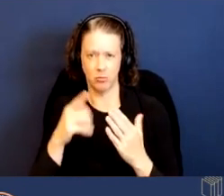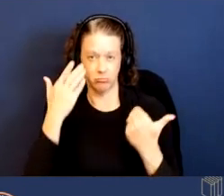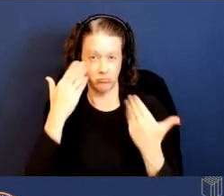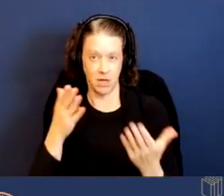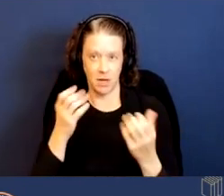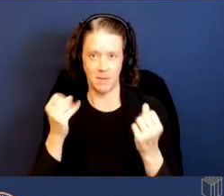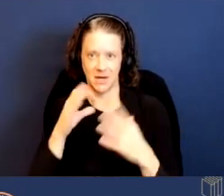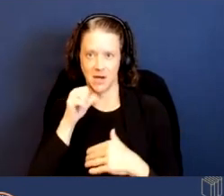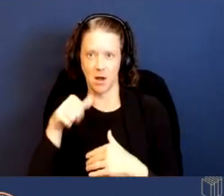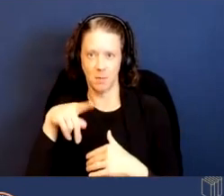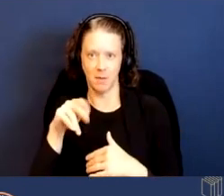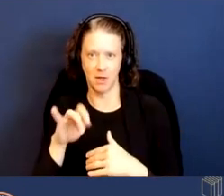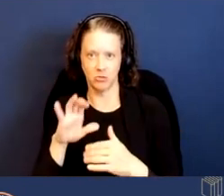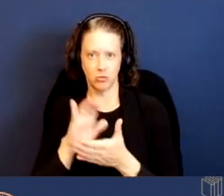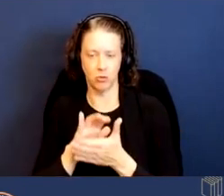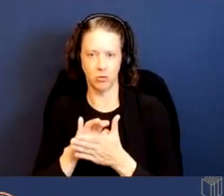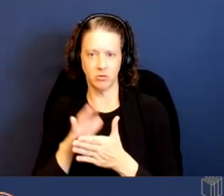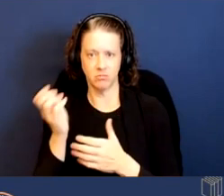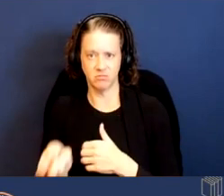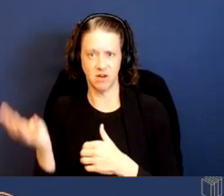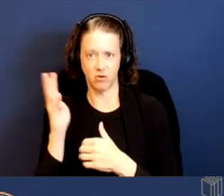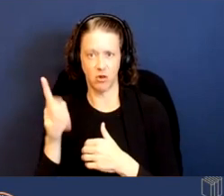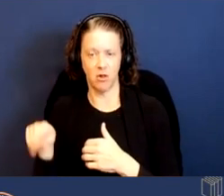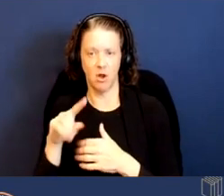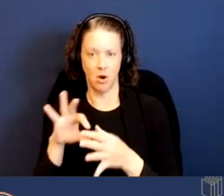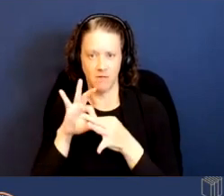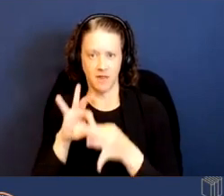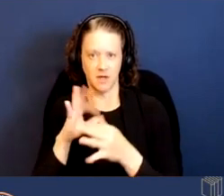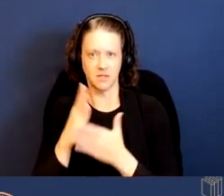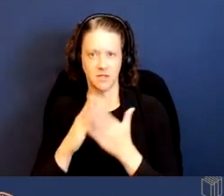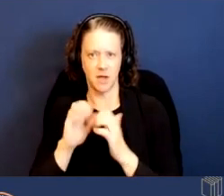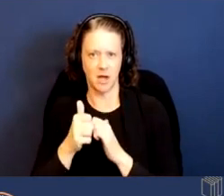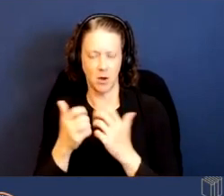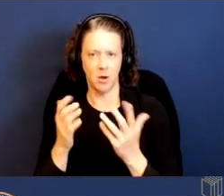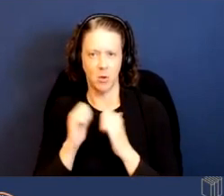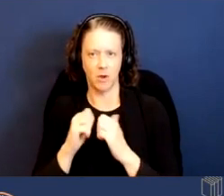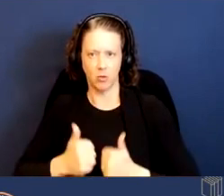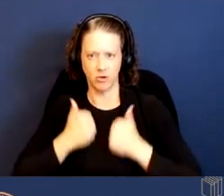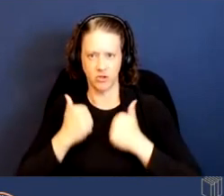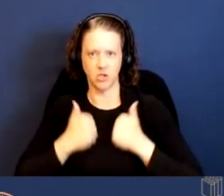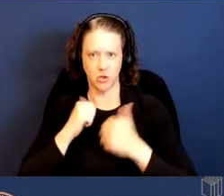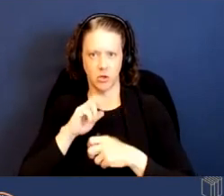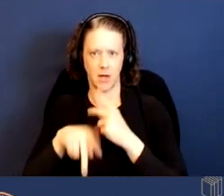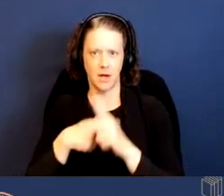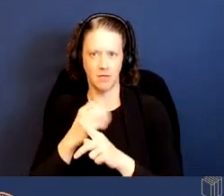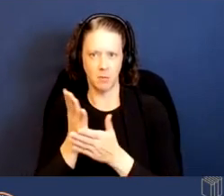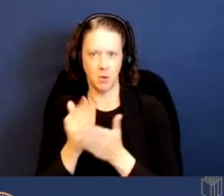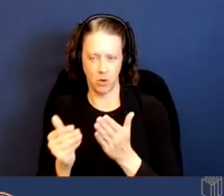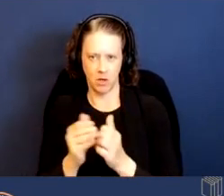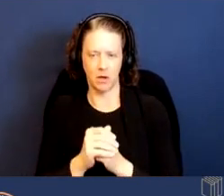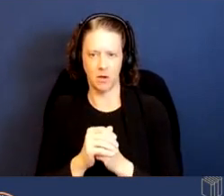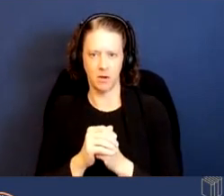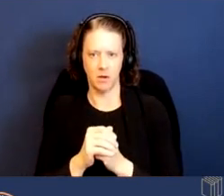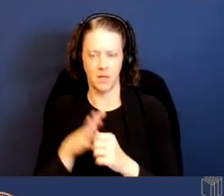non-public schools, a good number, are affiliated somehow with a residential type of component.